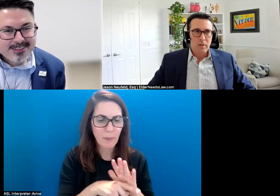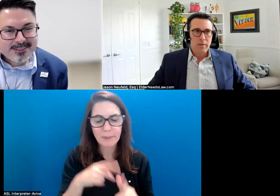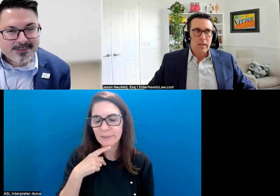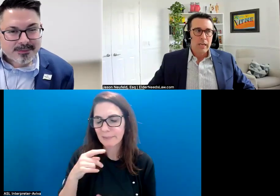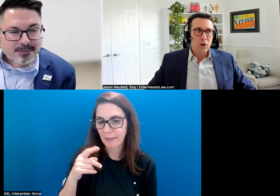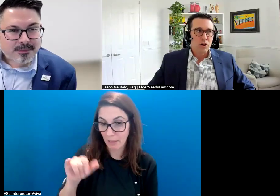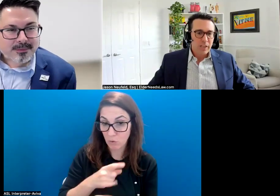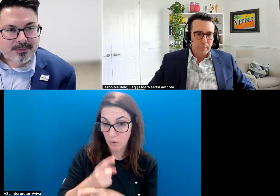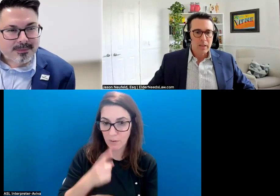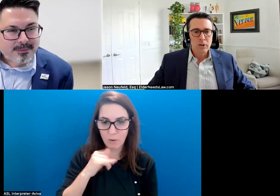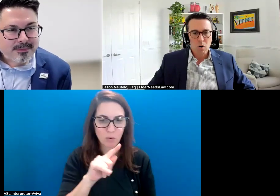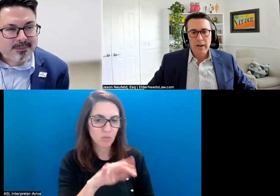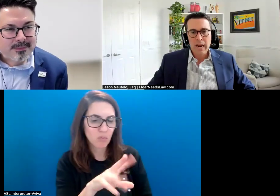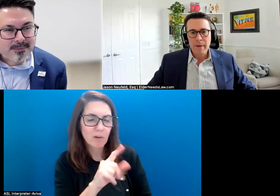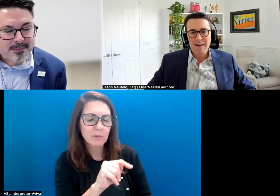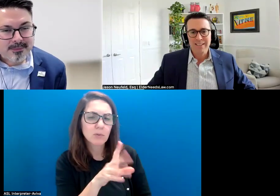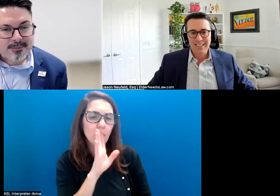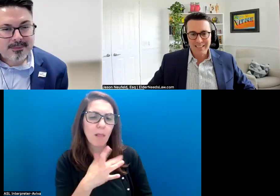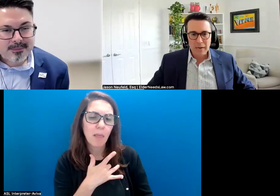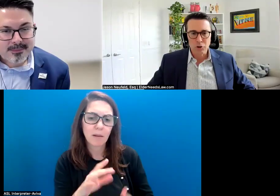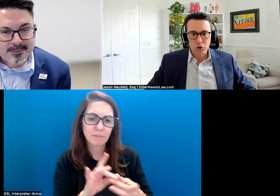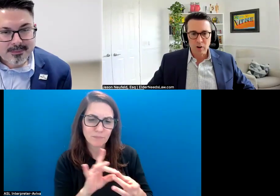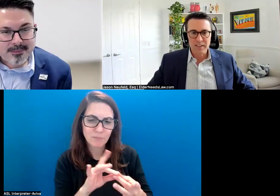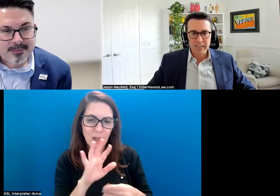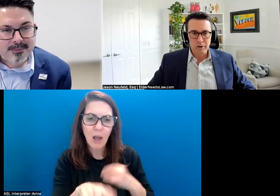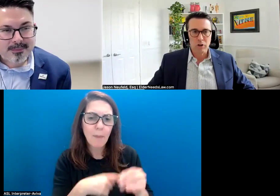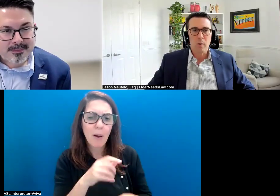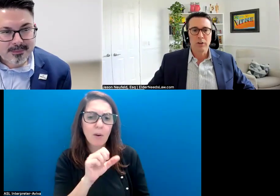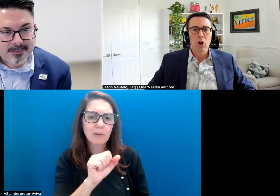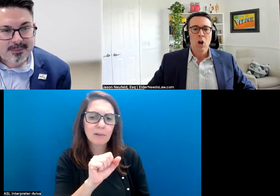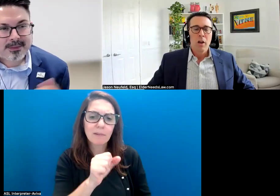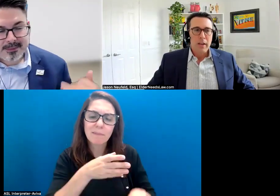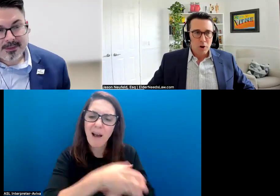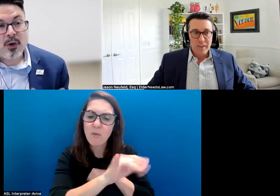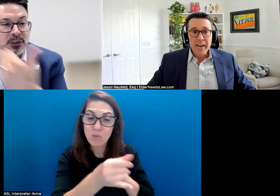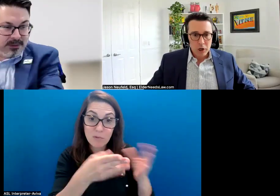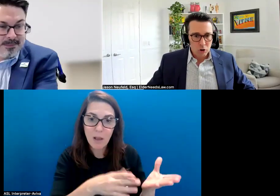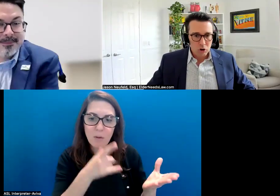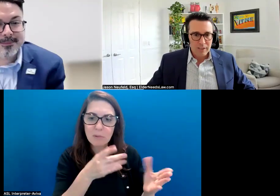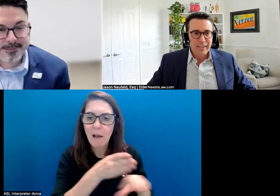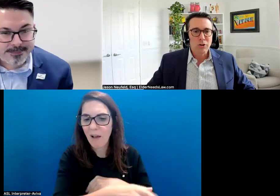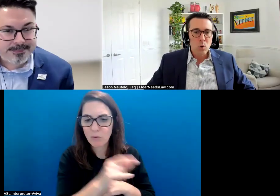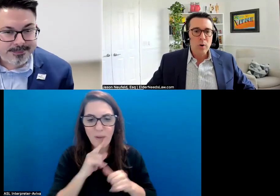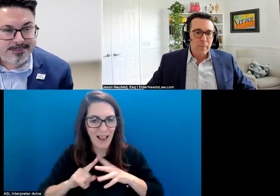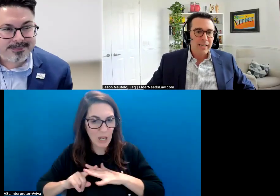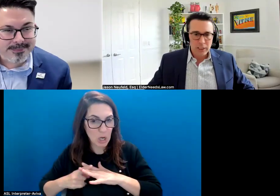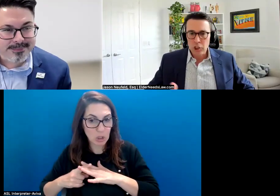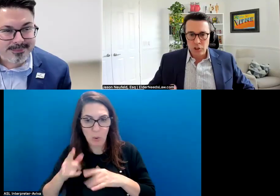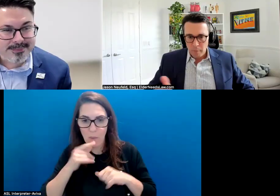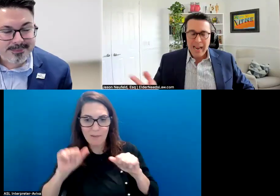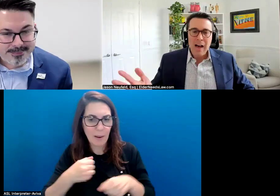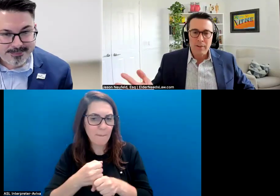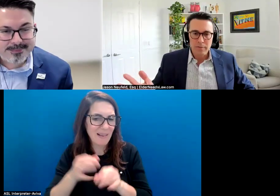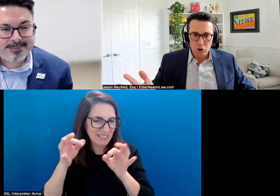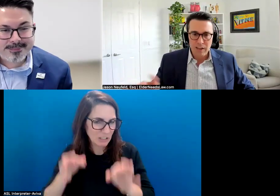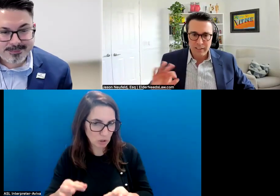trust, you're typically talking about a successor trustee. So you're the Who's initial trustee is who can make decisions